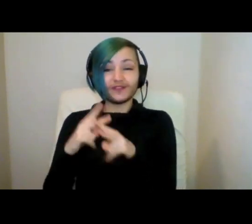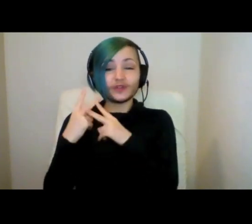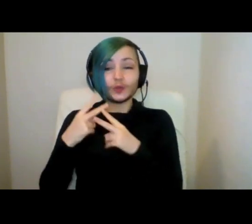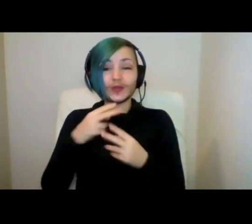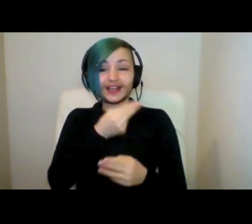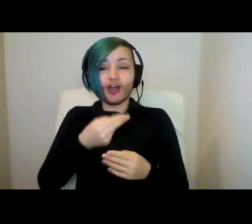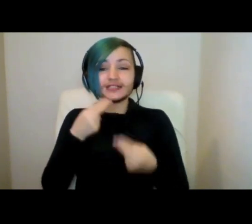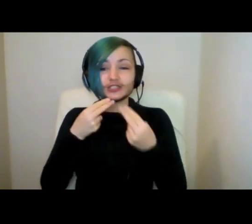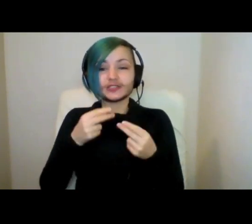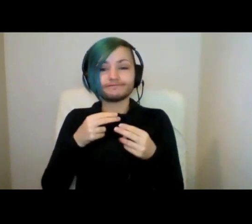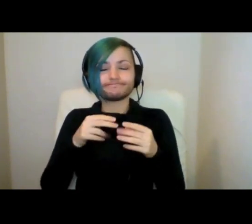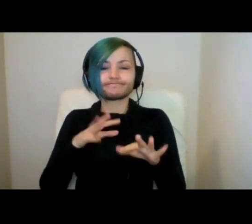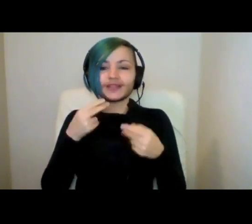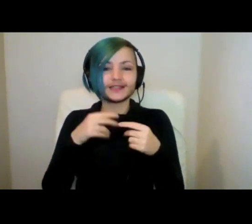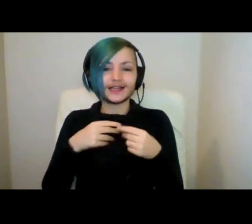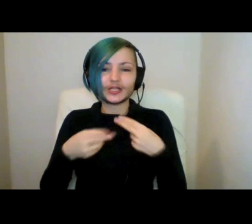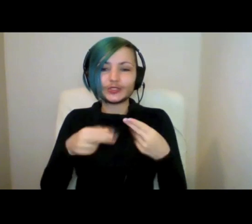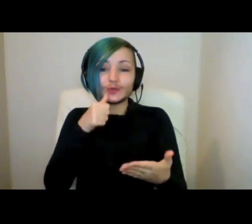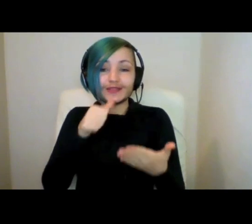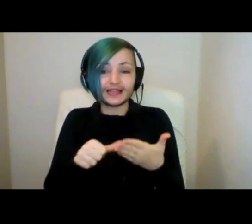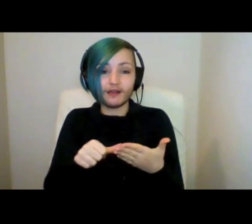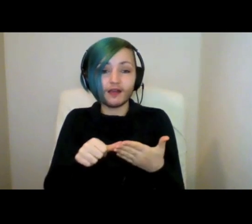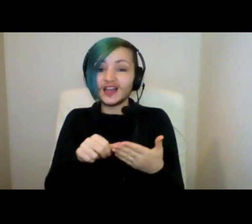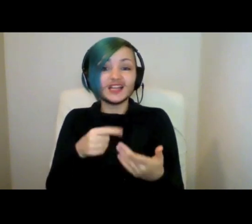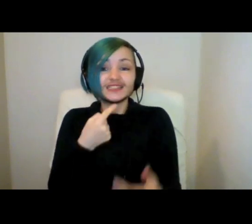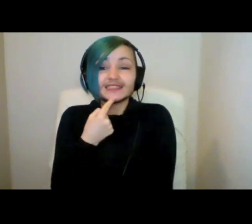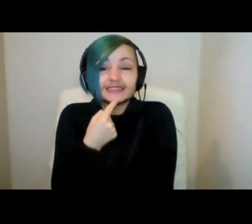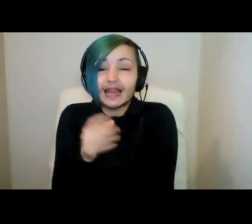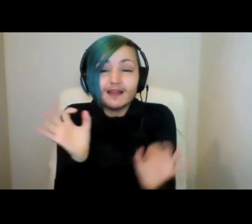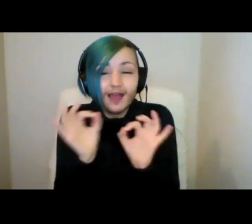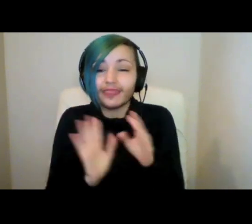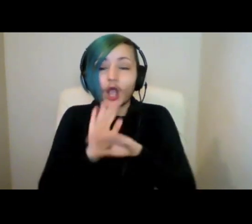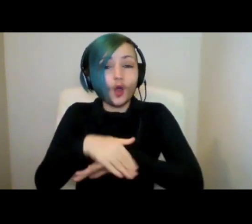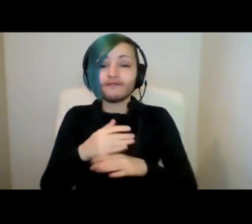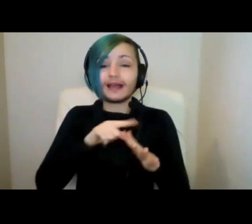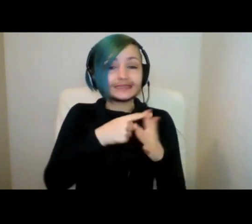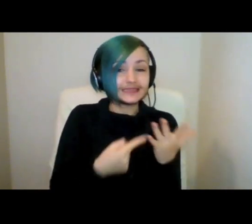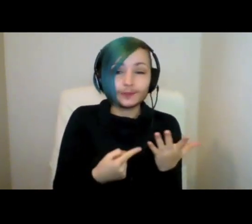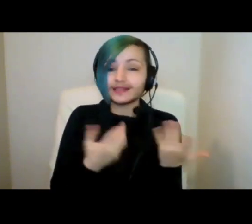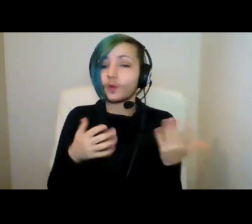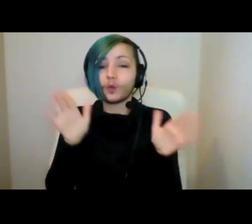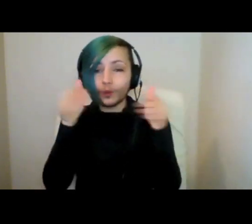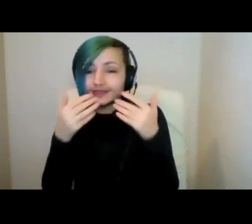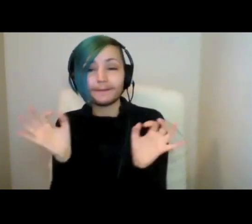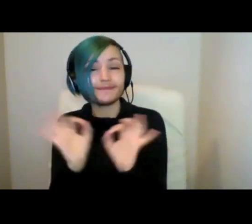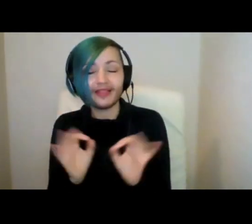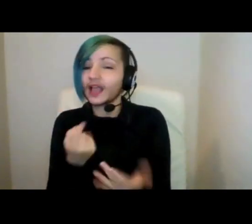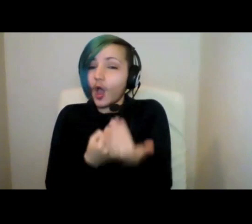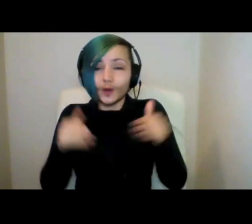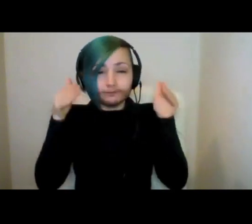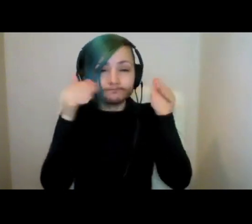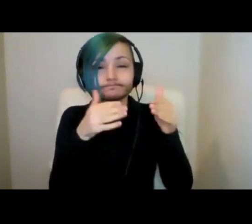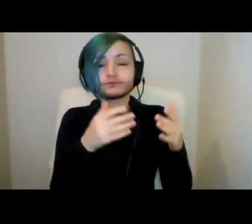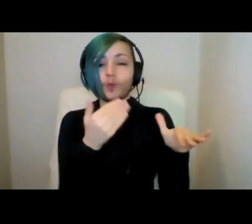newsletter, which didn't once mention the fact that she had disability or was autistic, and was just looking at the work on its own